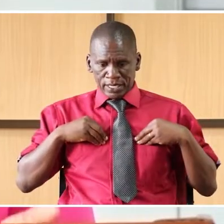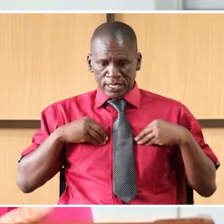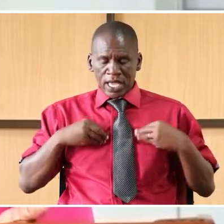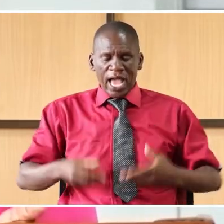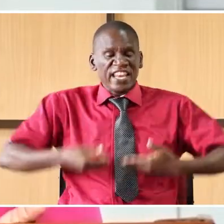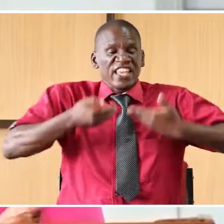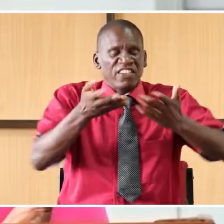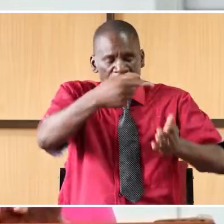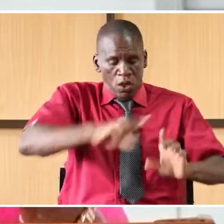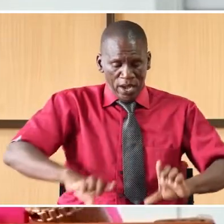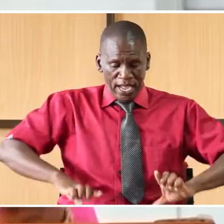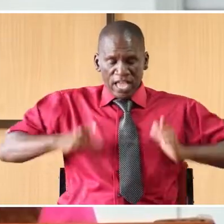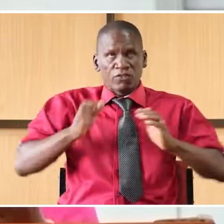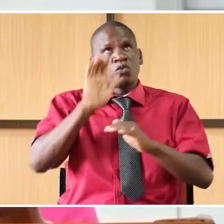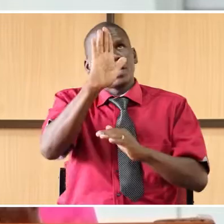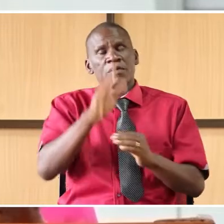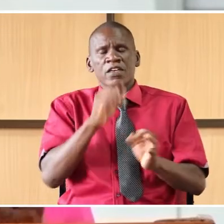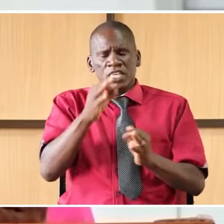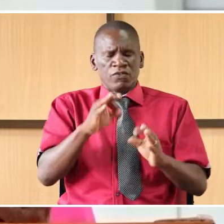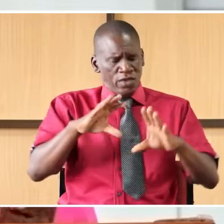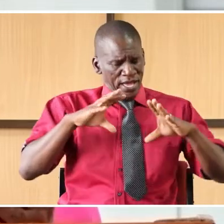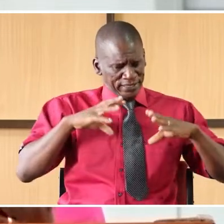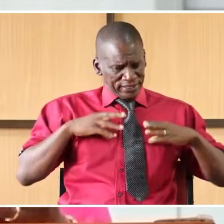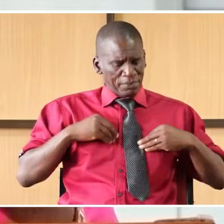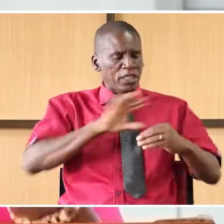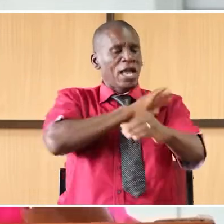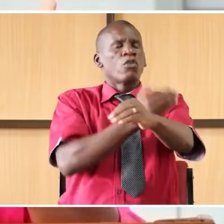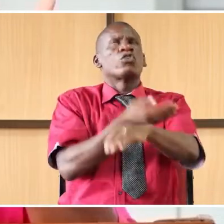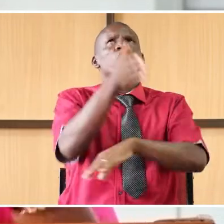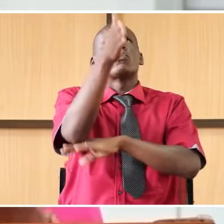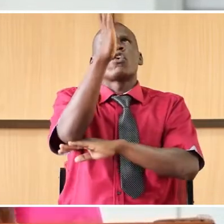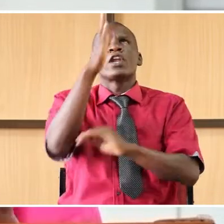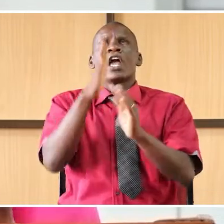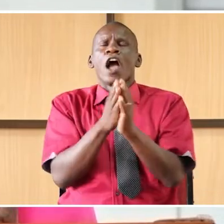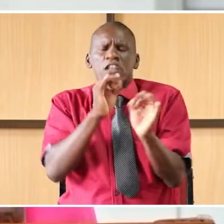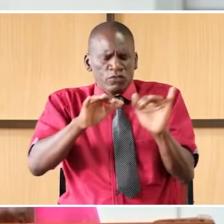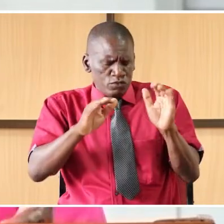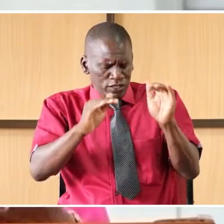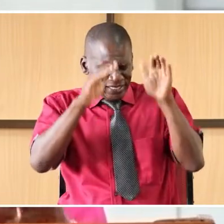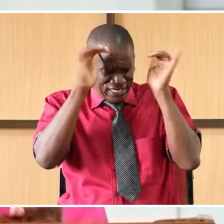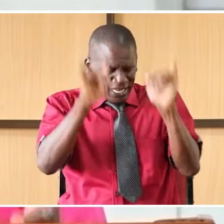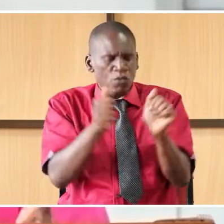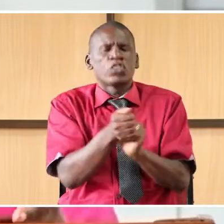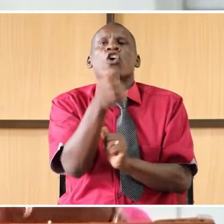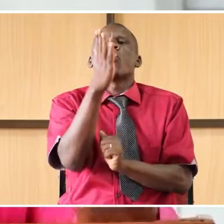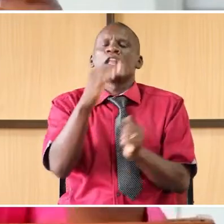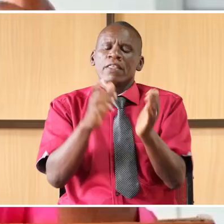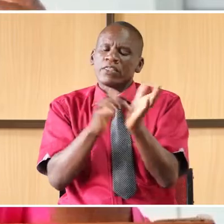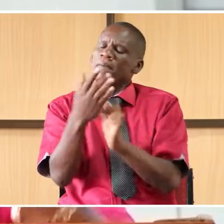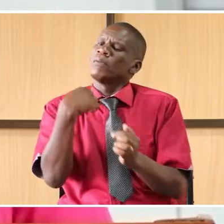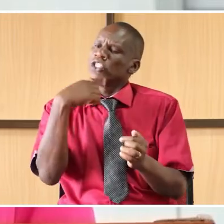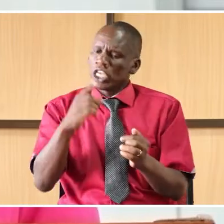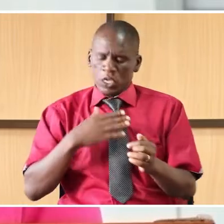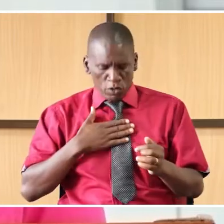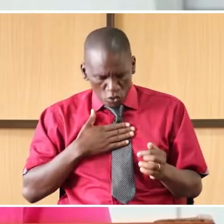our lives to him, when we submit to the authority of God and we lean on him, the Bible says he will